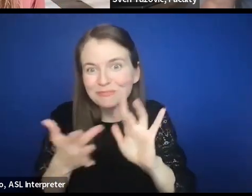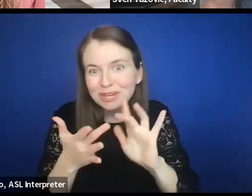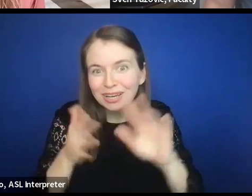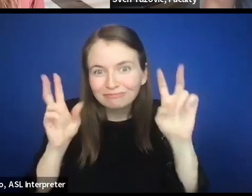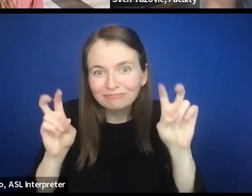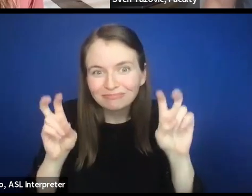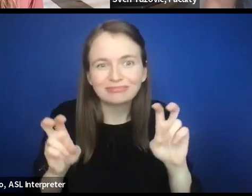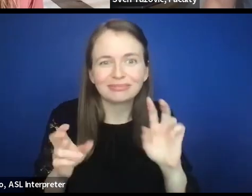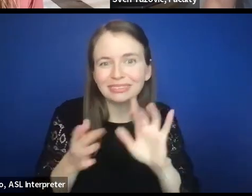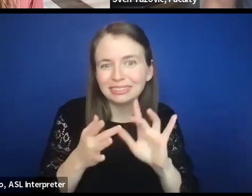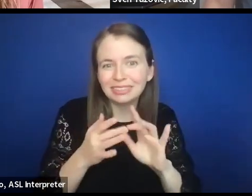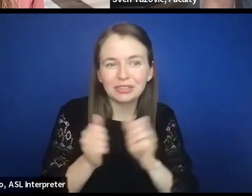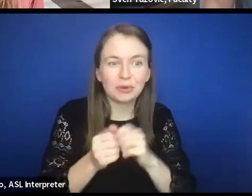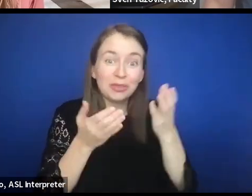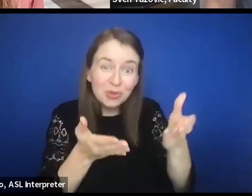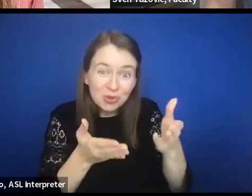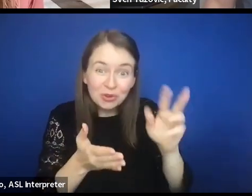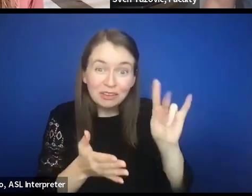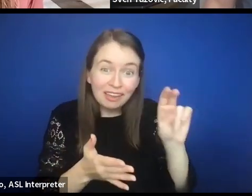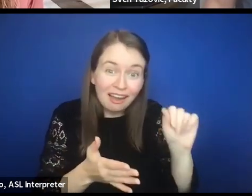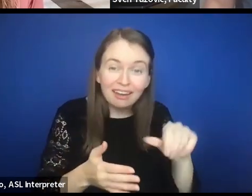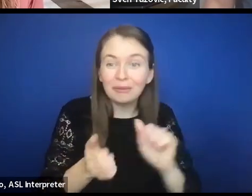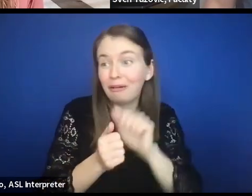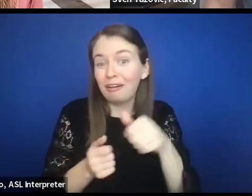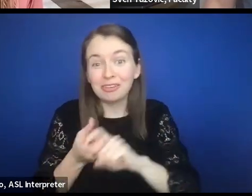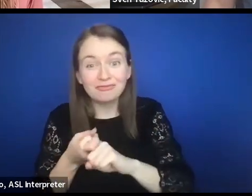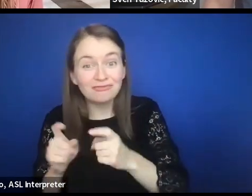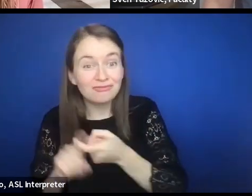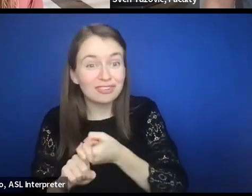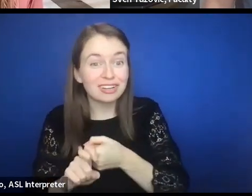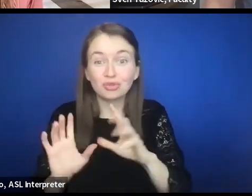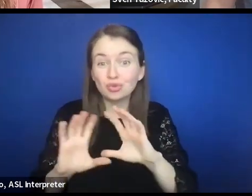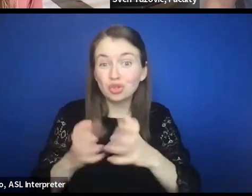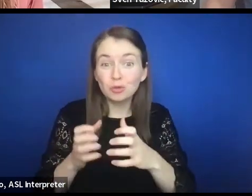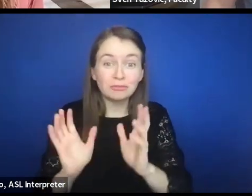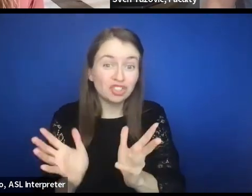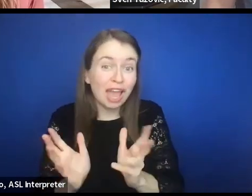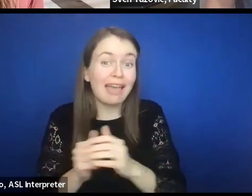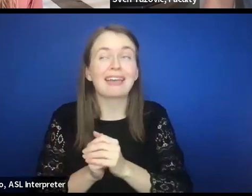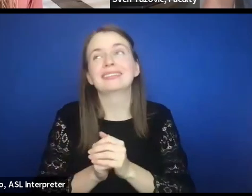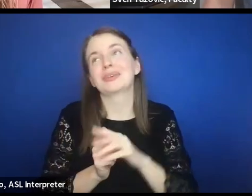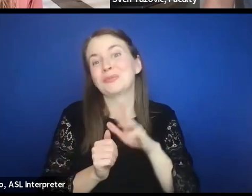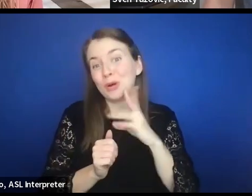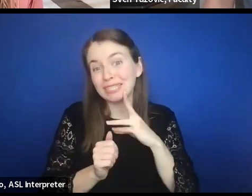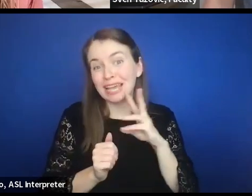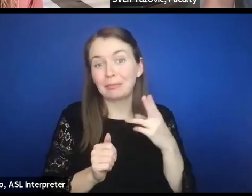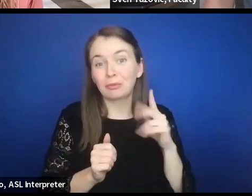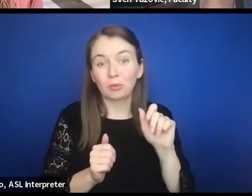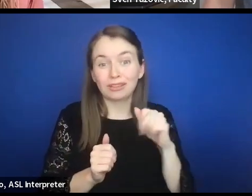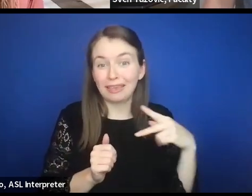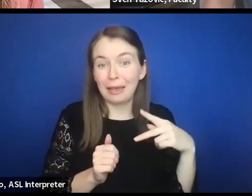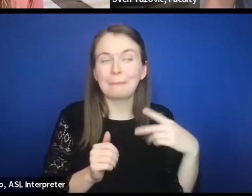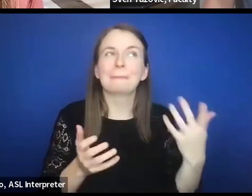So of course I was staying in touch with you, with other friends through like group chats on WhatsApp. But